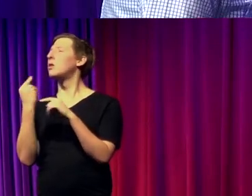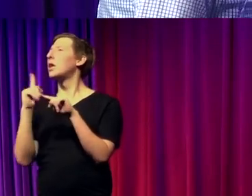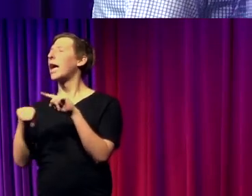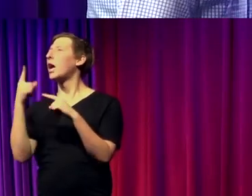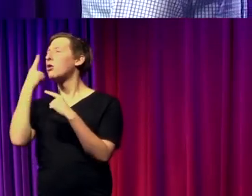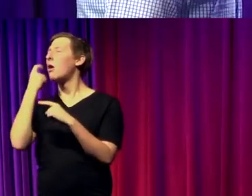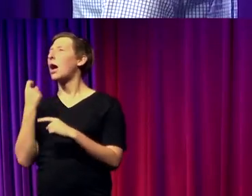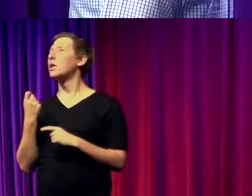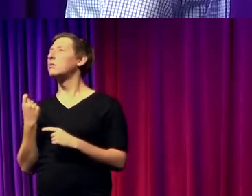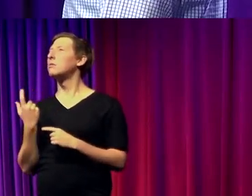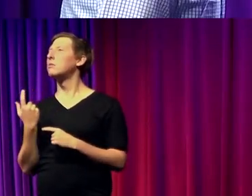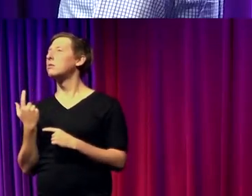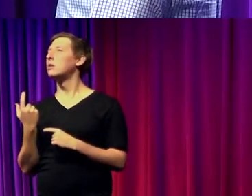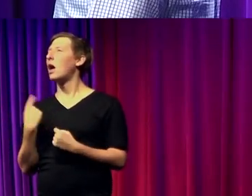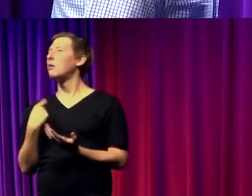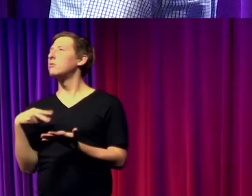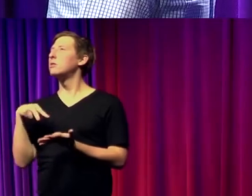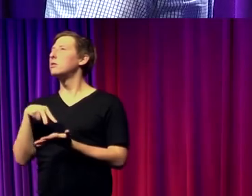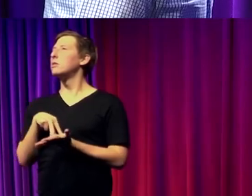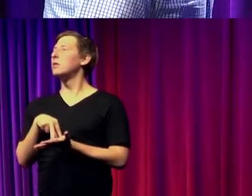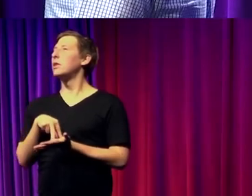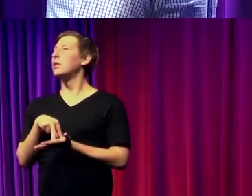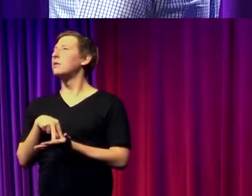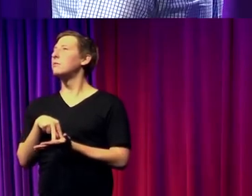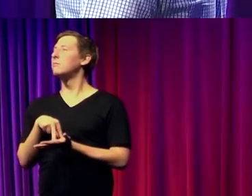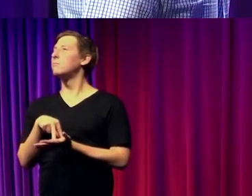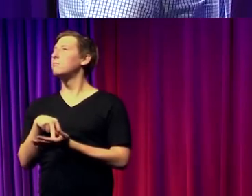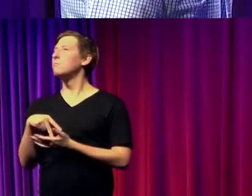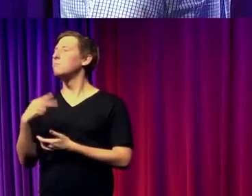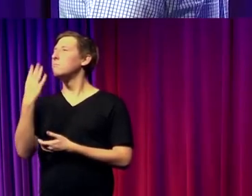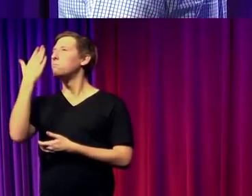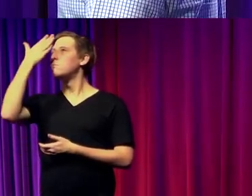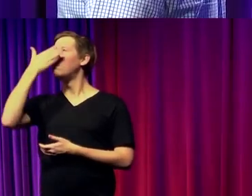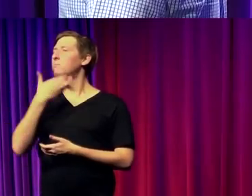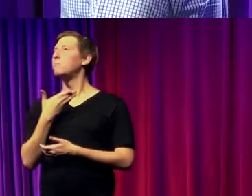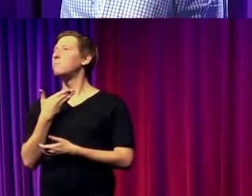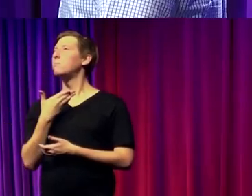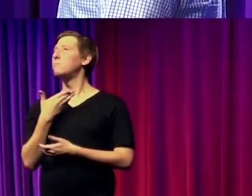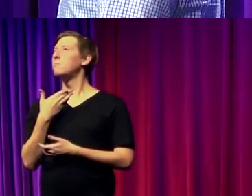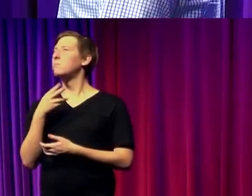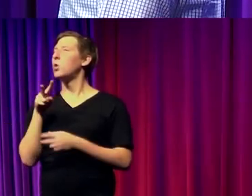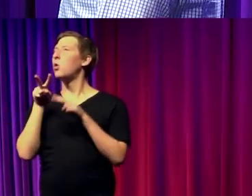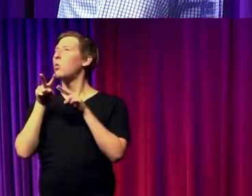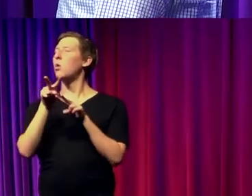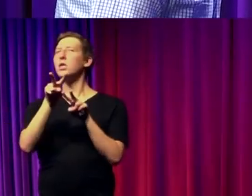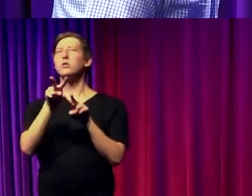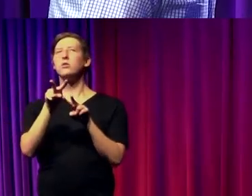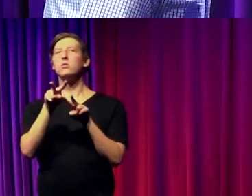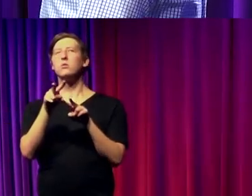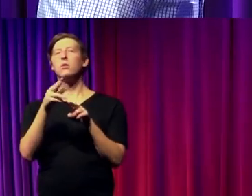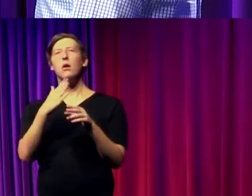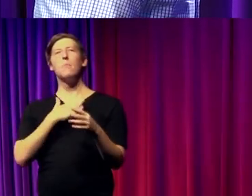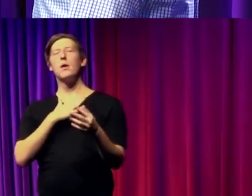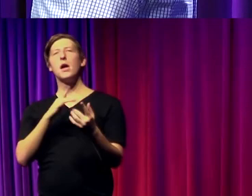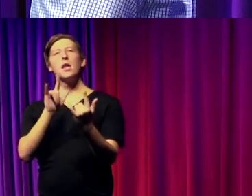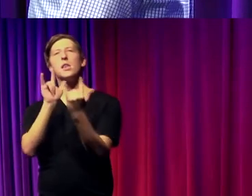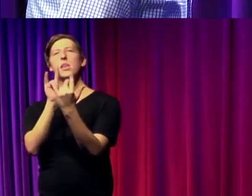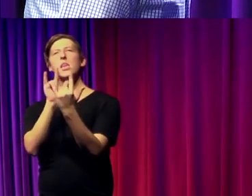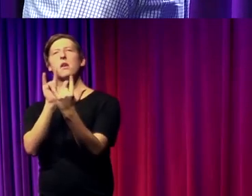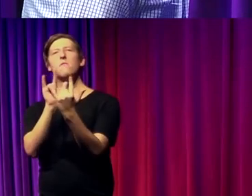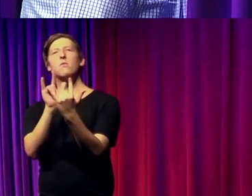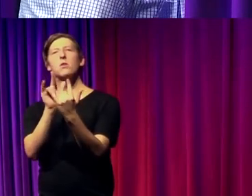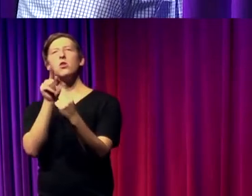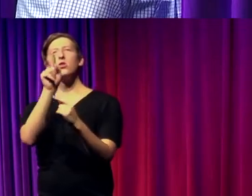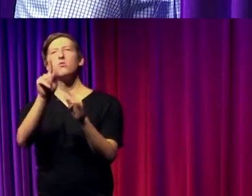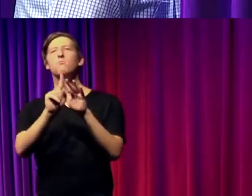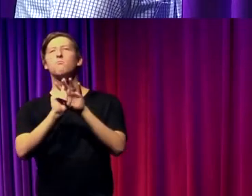So I will stand here with a steel resolve as I watch you, the love of my life, walk away from me forever, and I